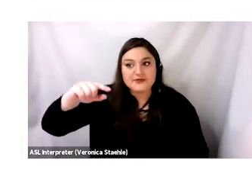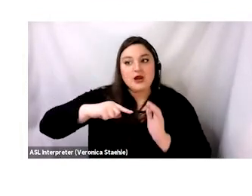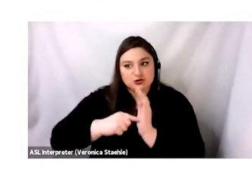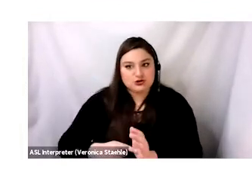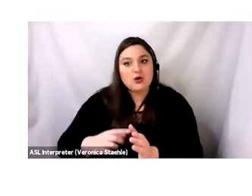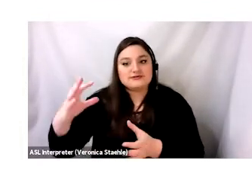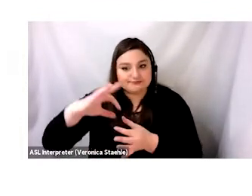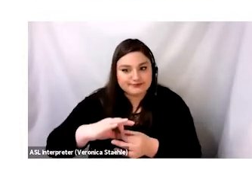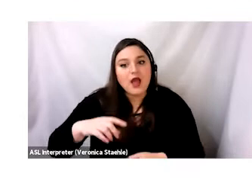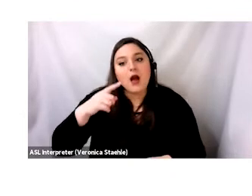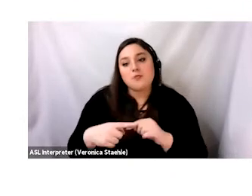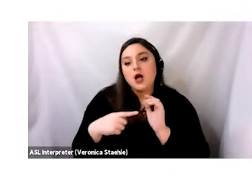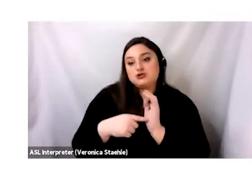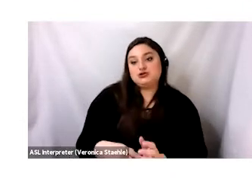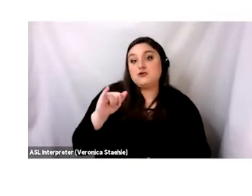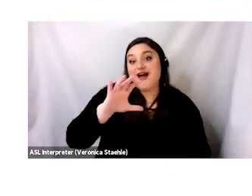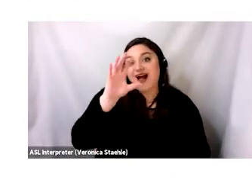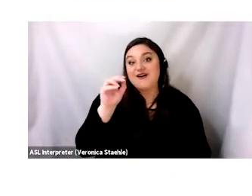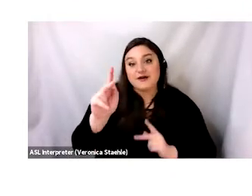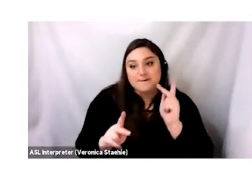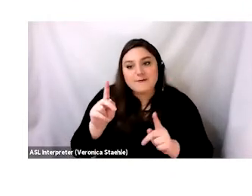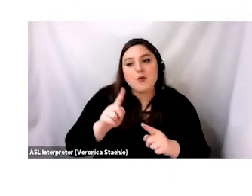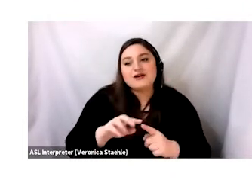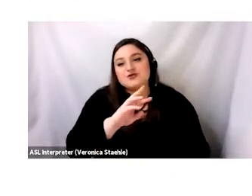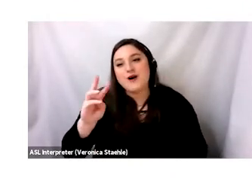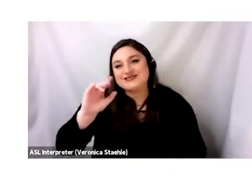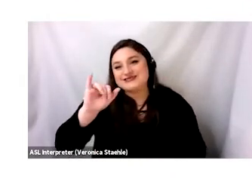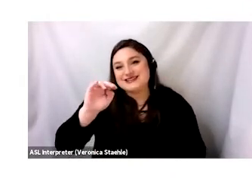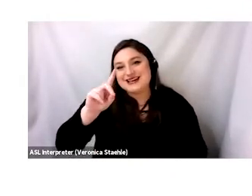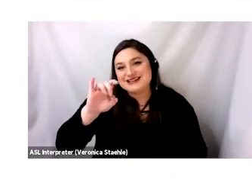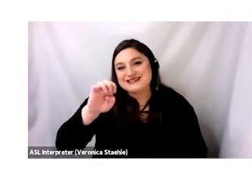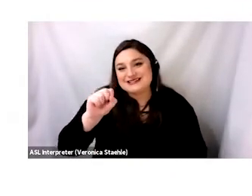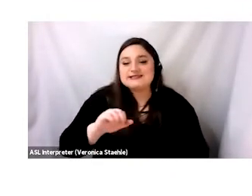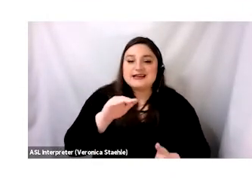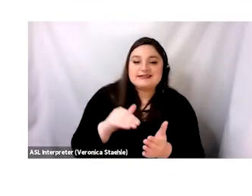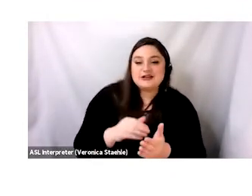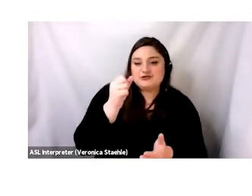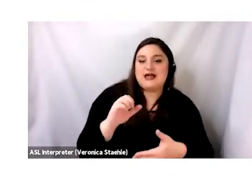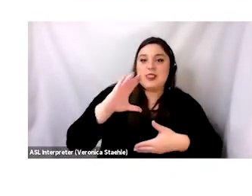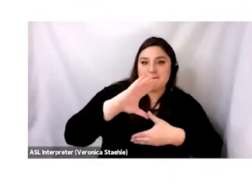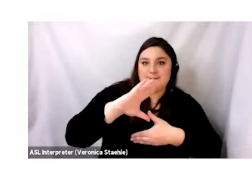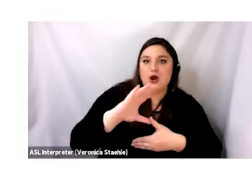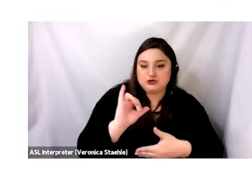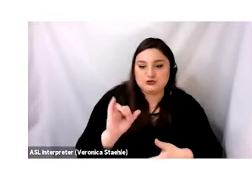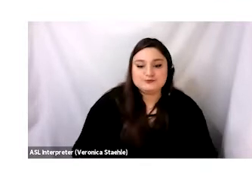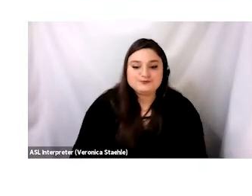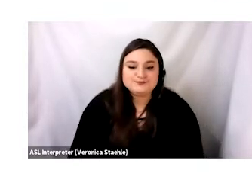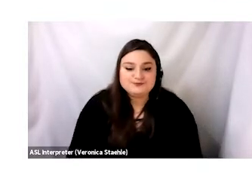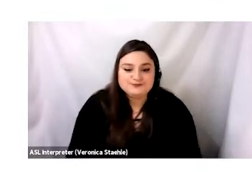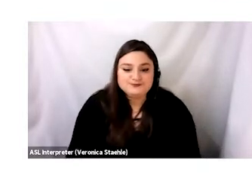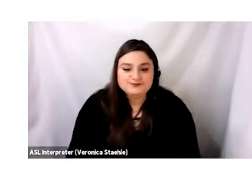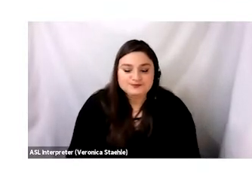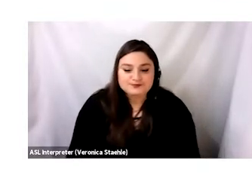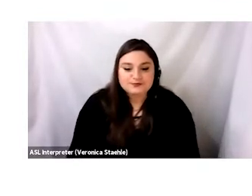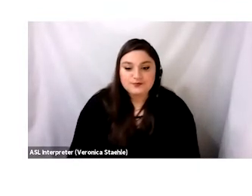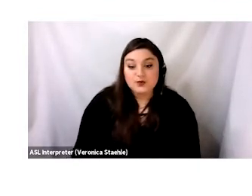to areas such as the West Indies, Central America, and South America. The Portuguese, the Dutch, and the English, as well as the